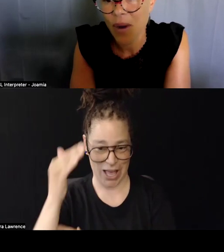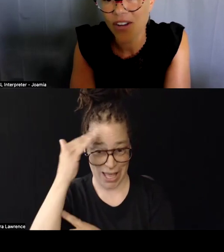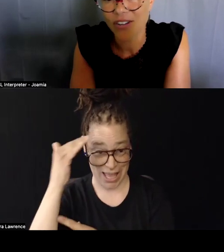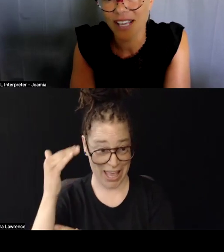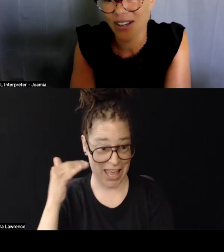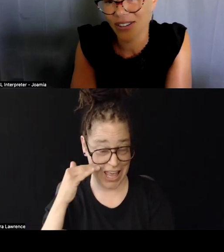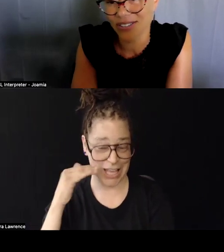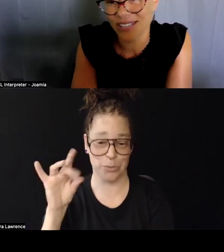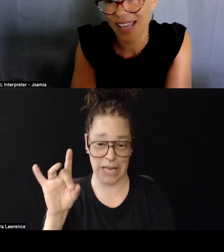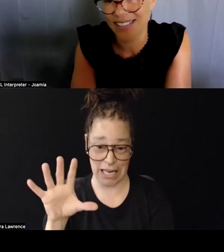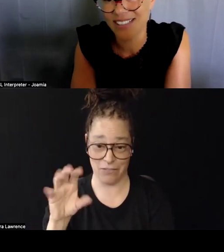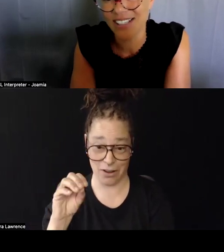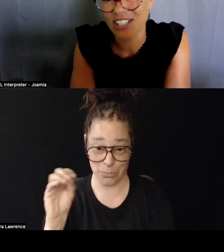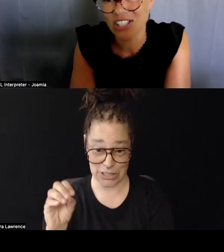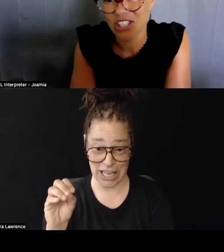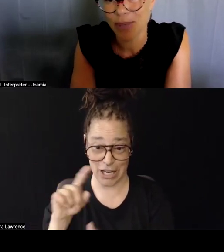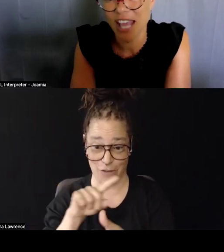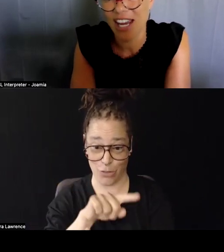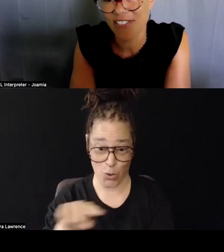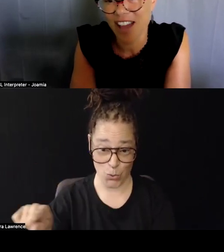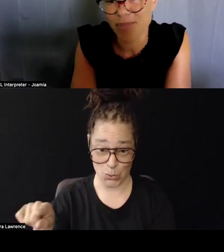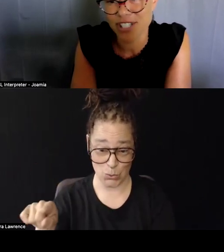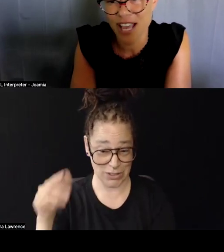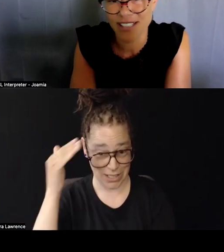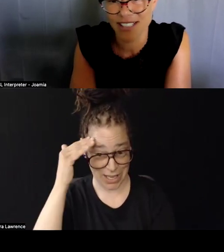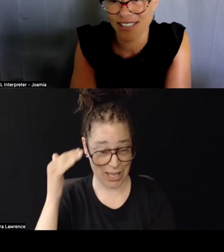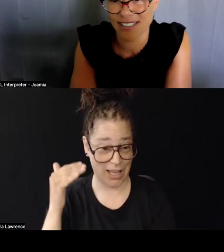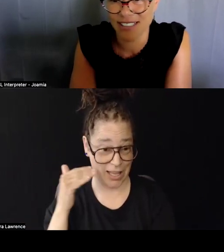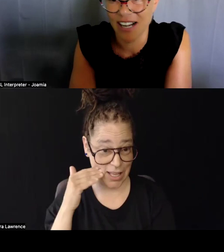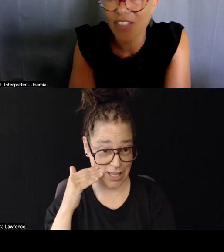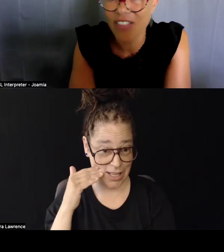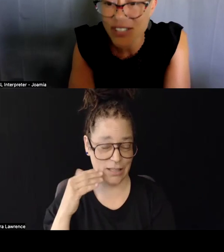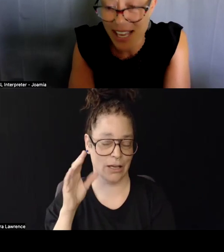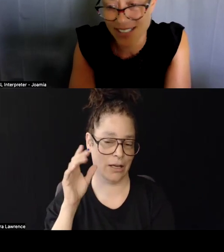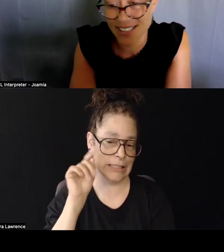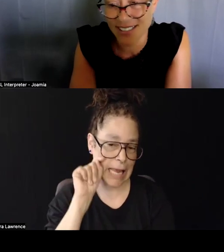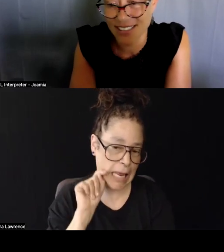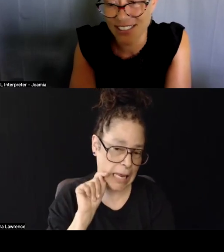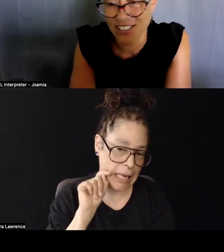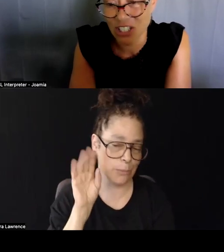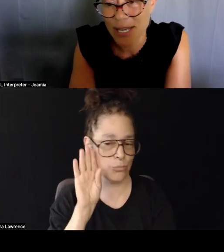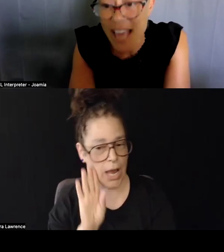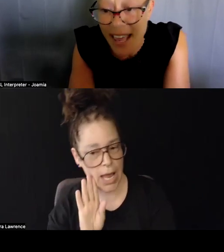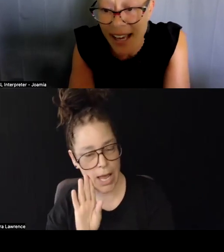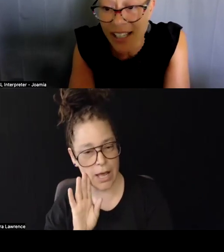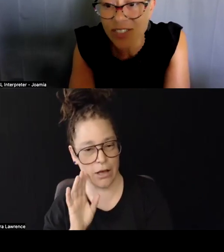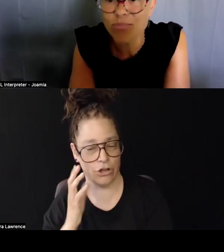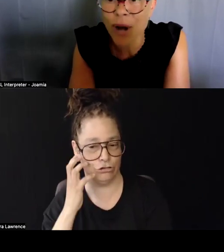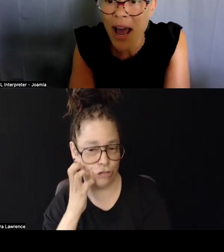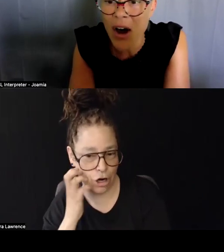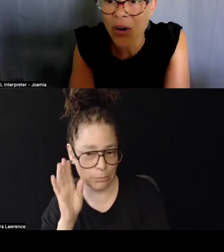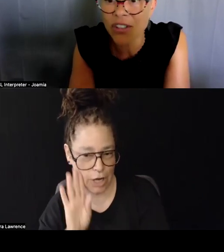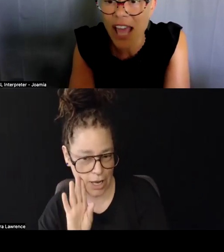So I want your Lego heads to be 85% of those heads to be